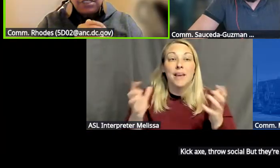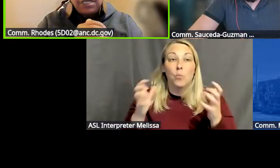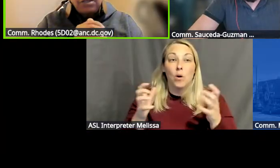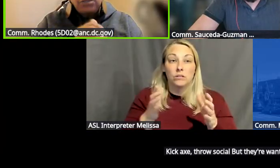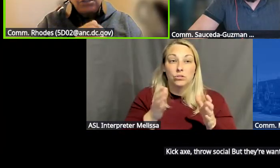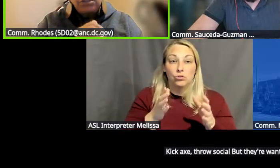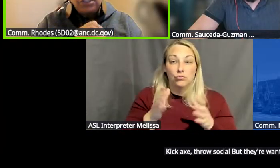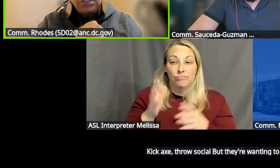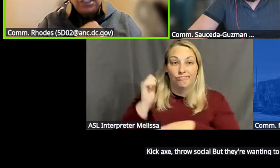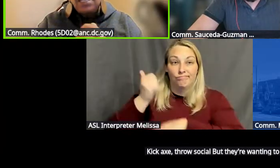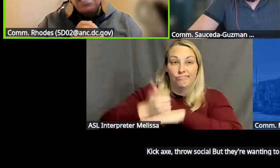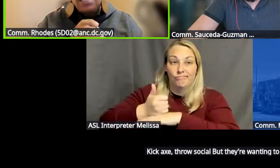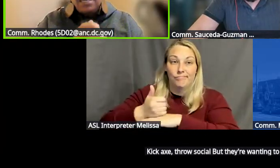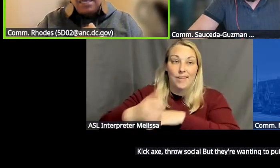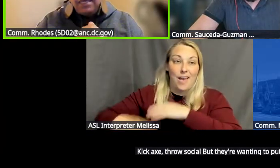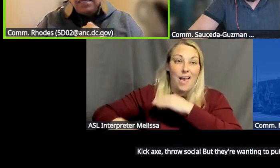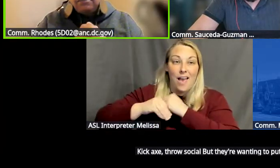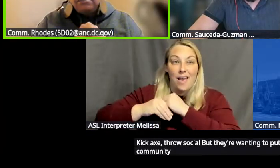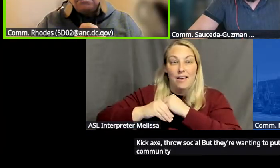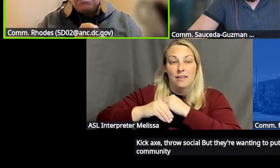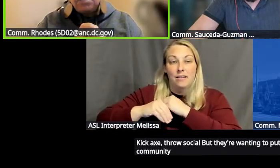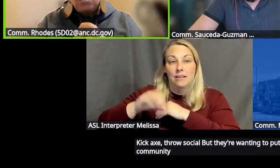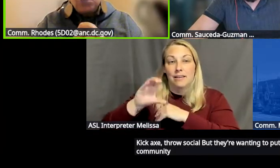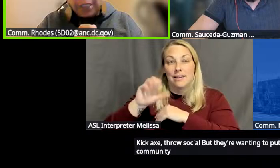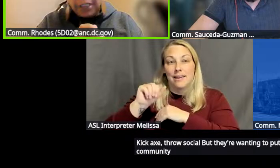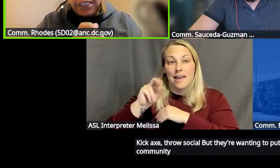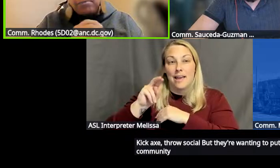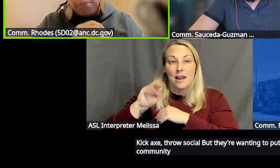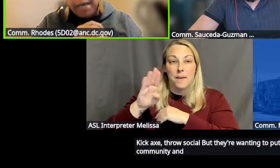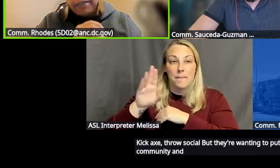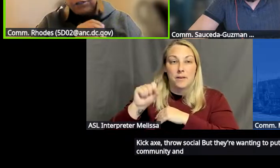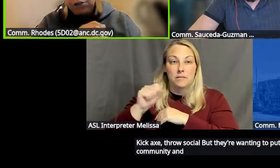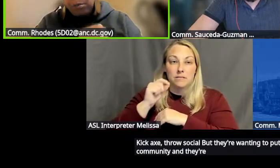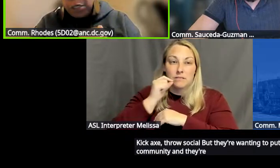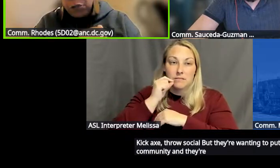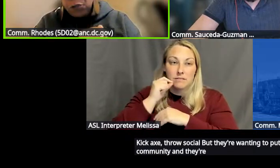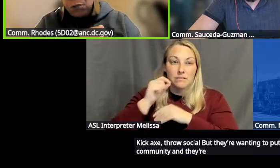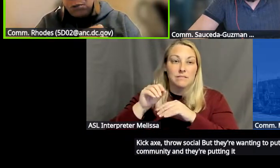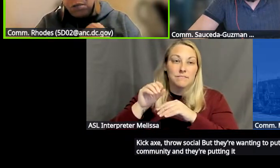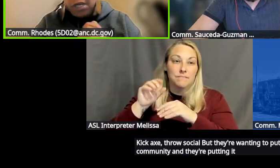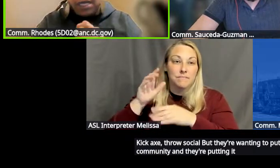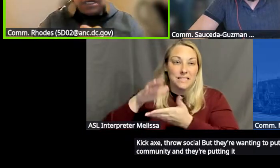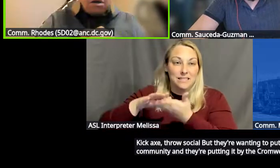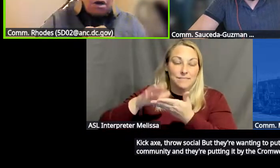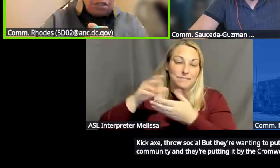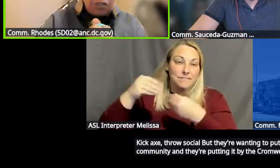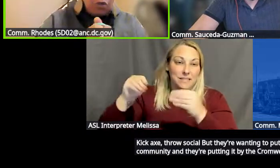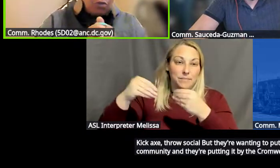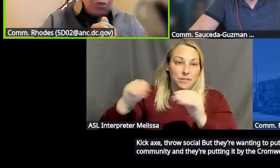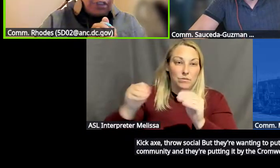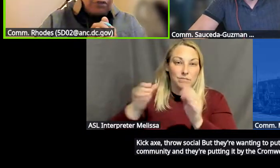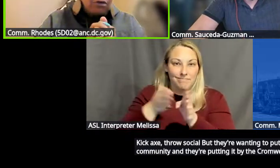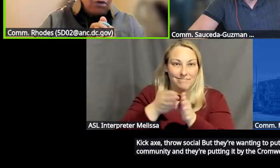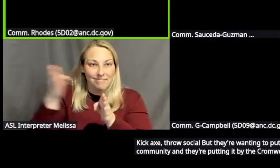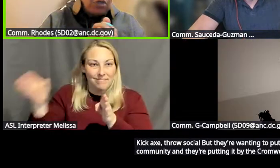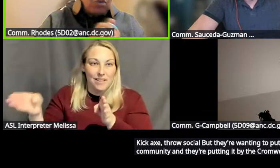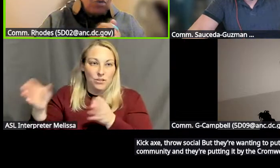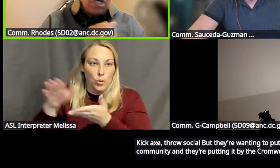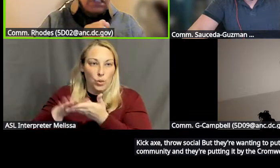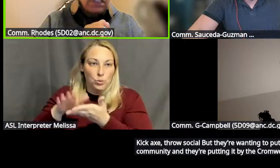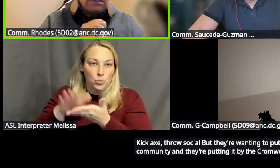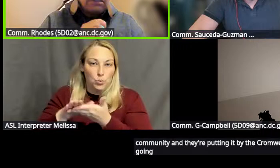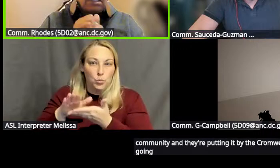dispensaries in our community, and they're putting it by the Cromell School, and they're also going to